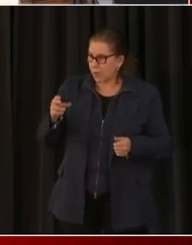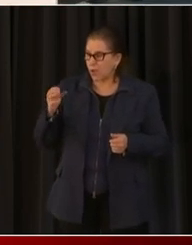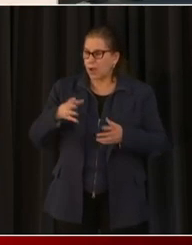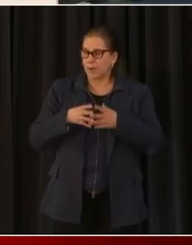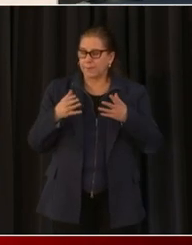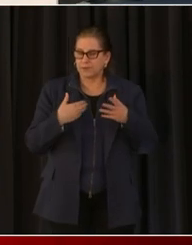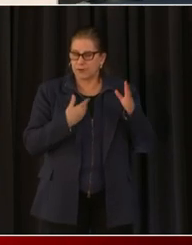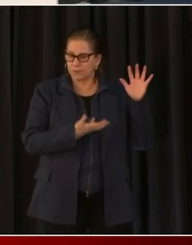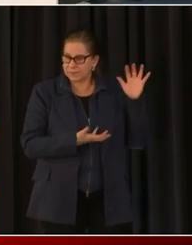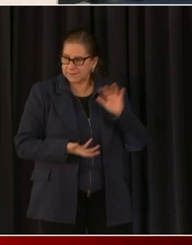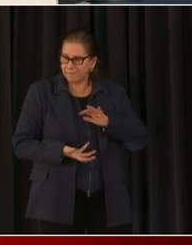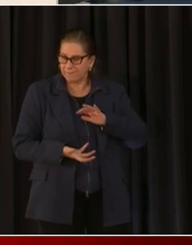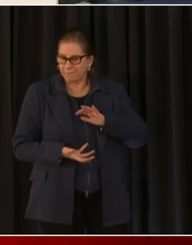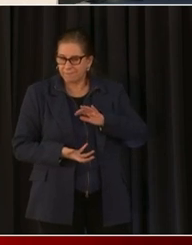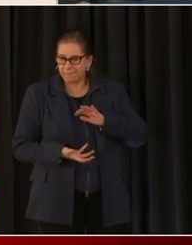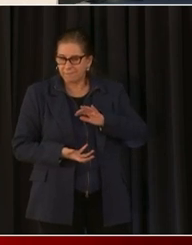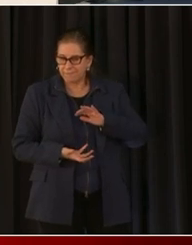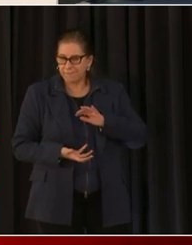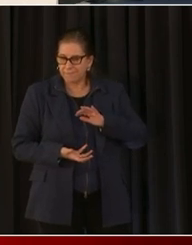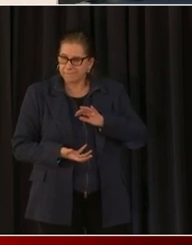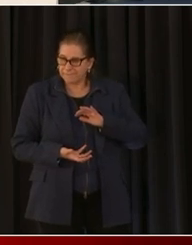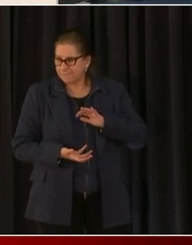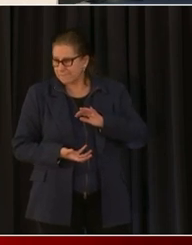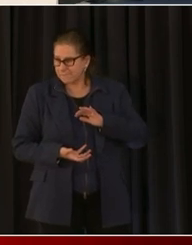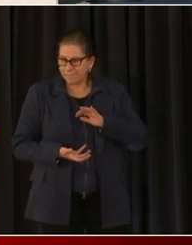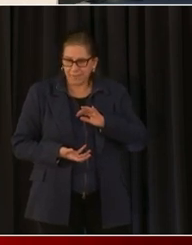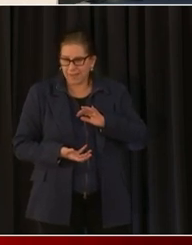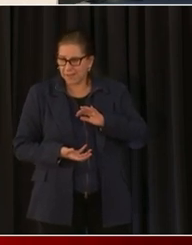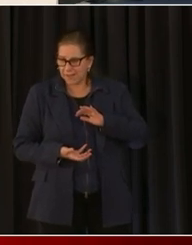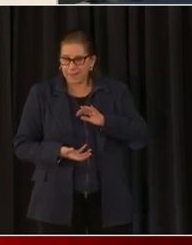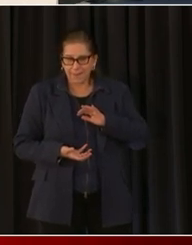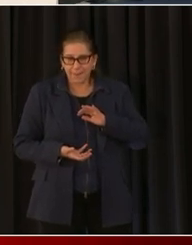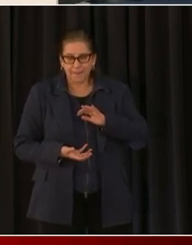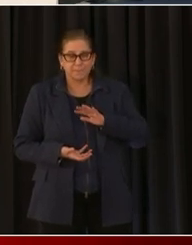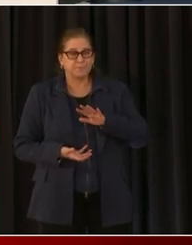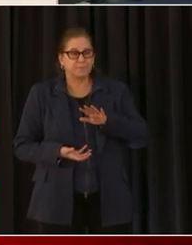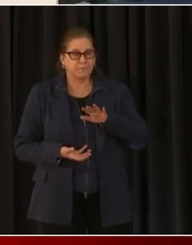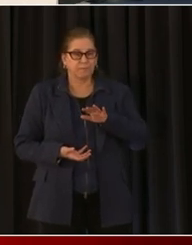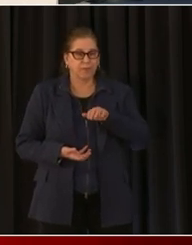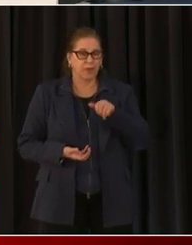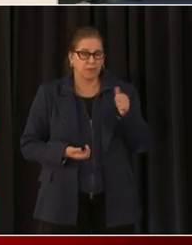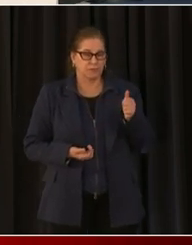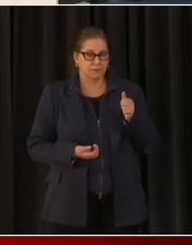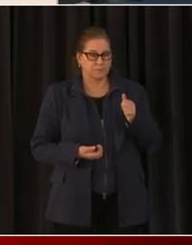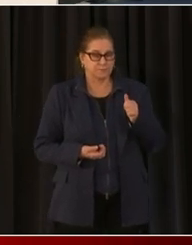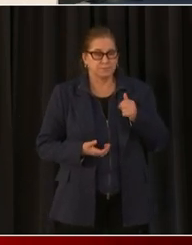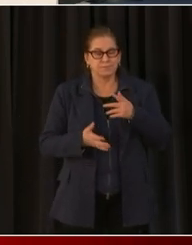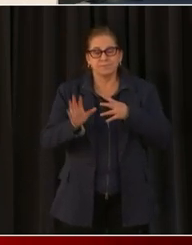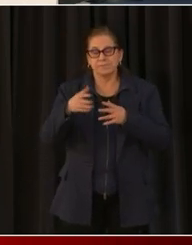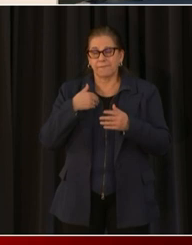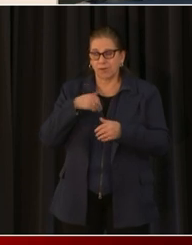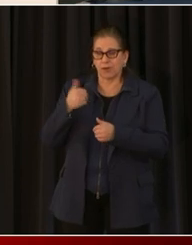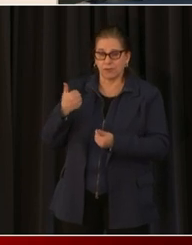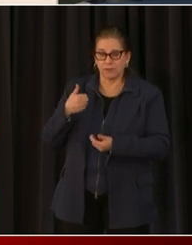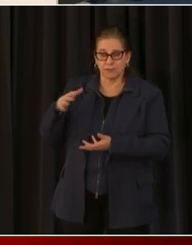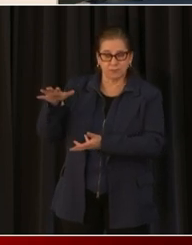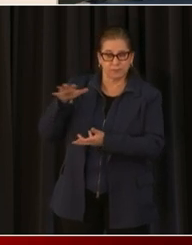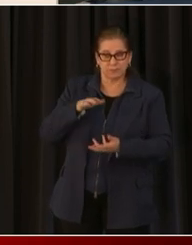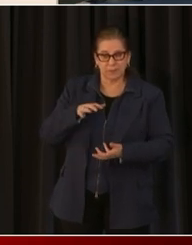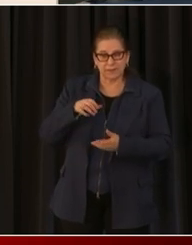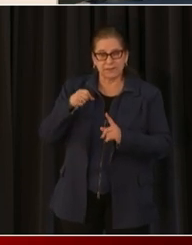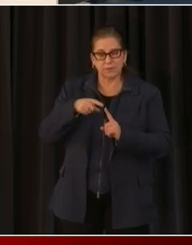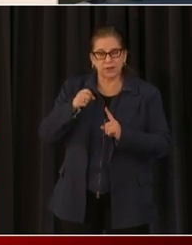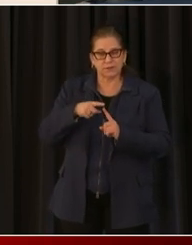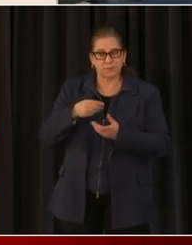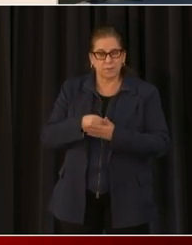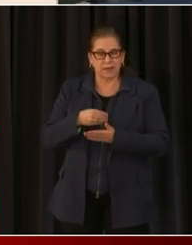received, and then we have indication of what the second stimulus amount will be. We have spent